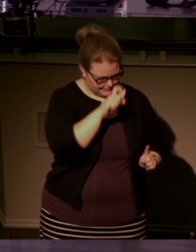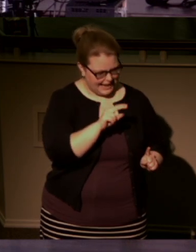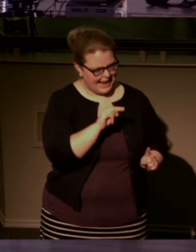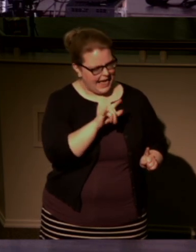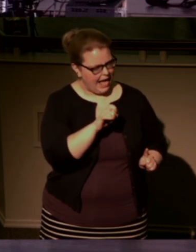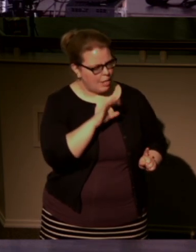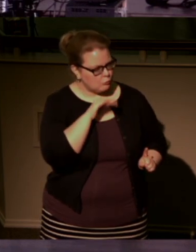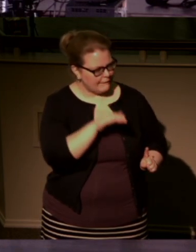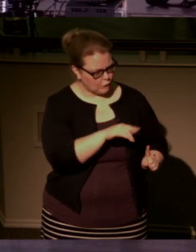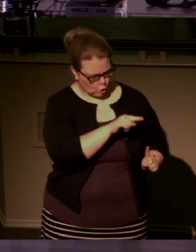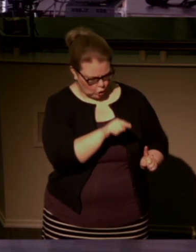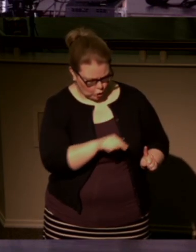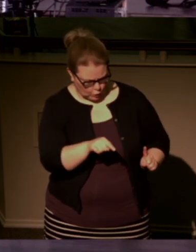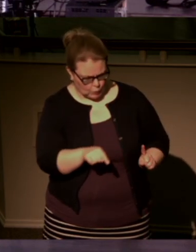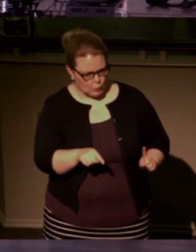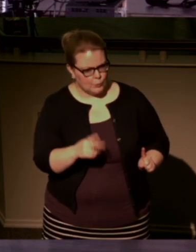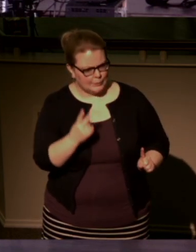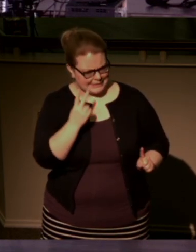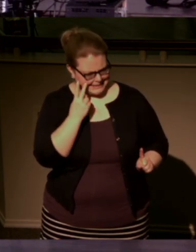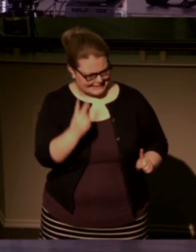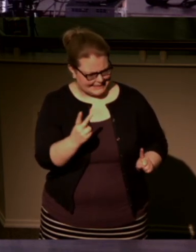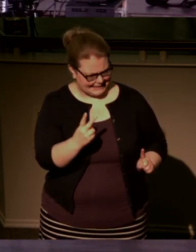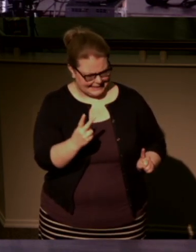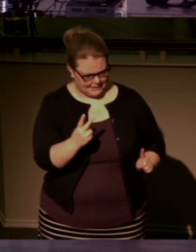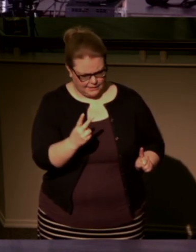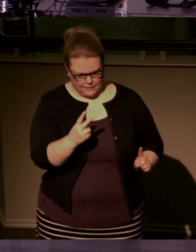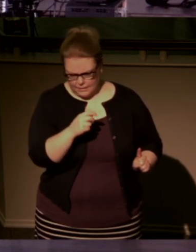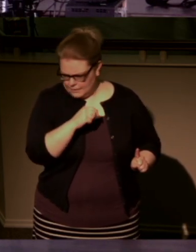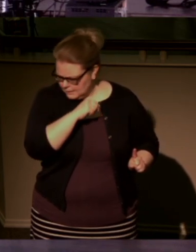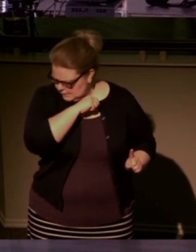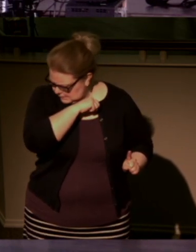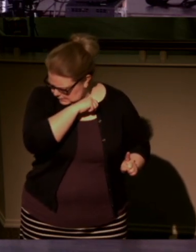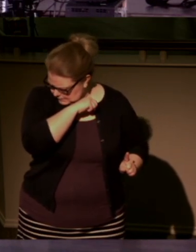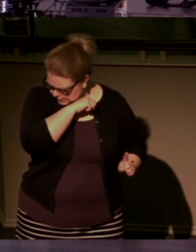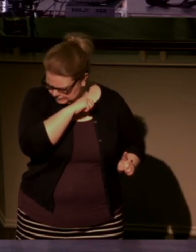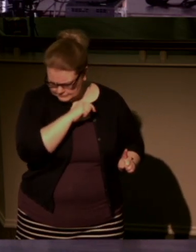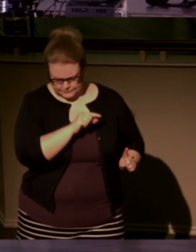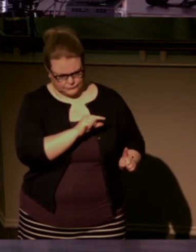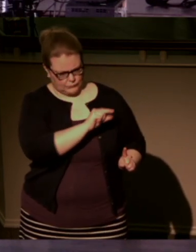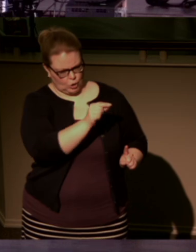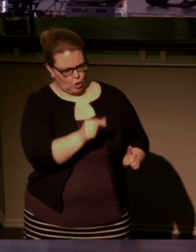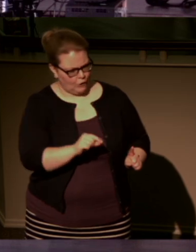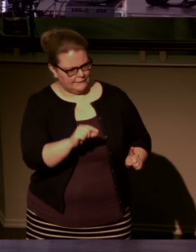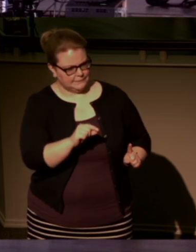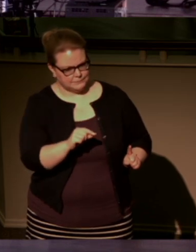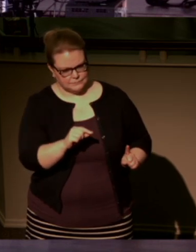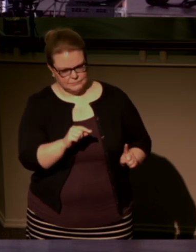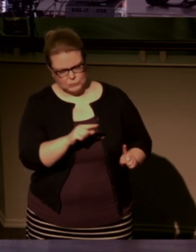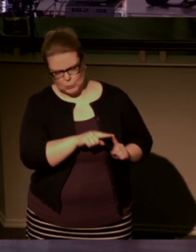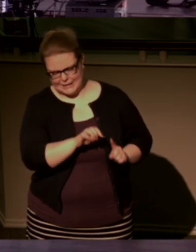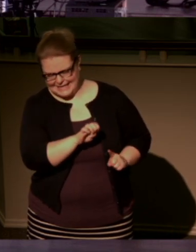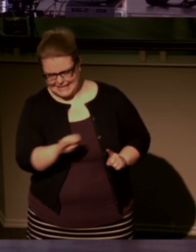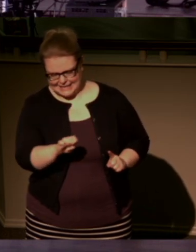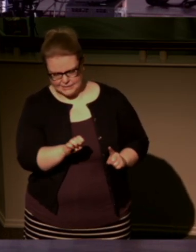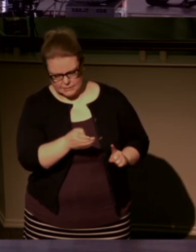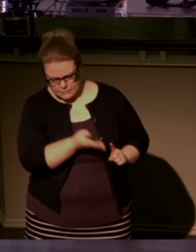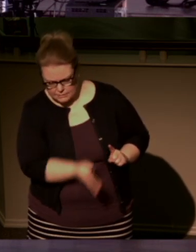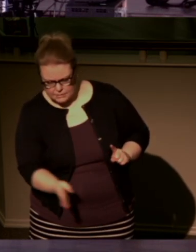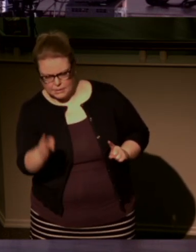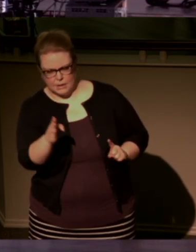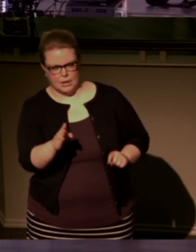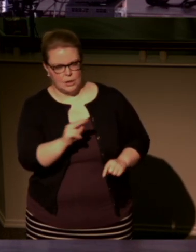Delta, you would see a curve that rolls from moving to the east and rolls around north